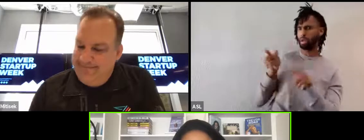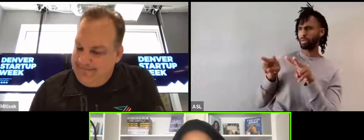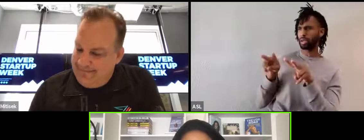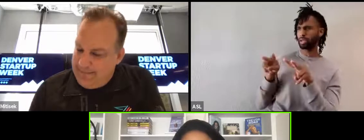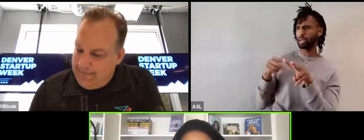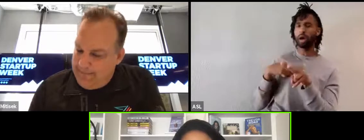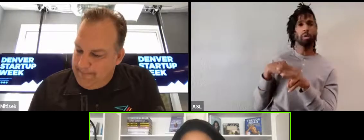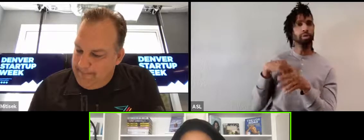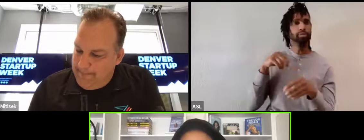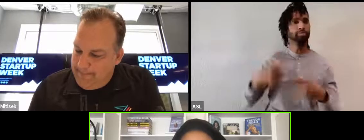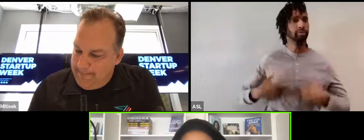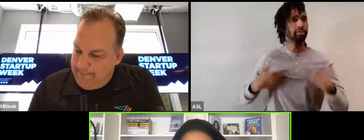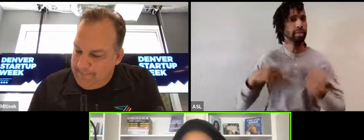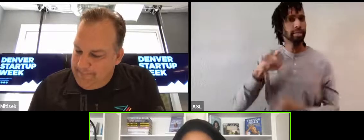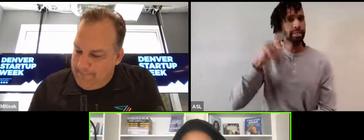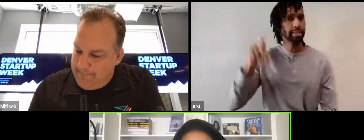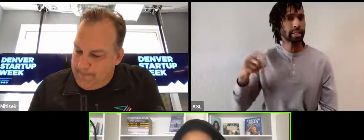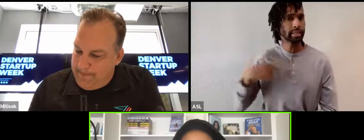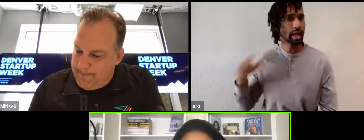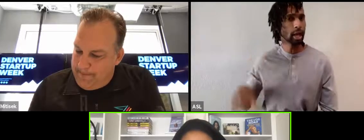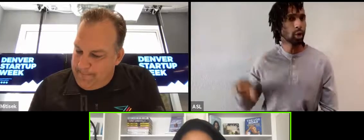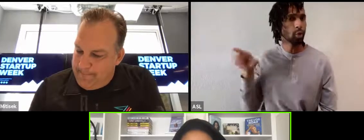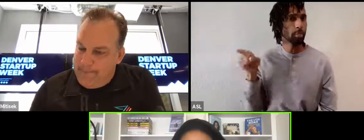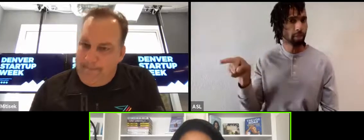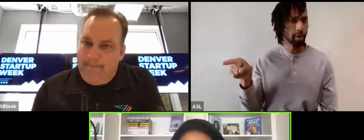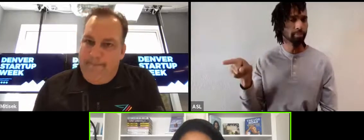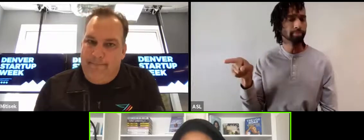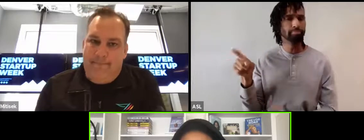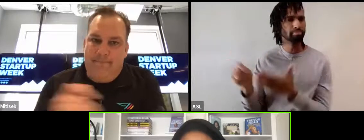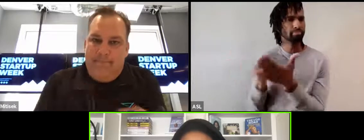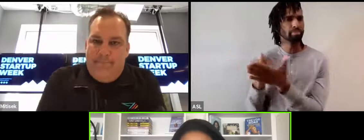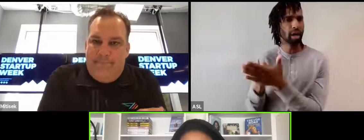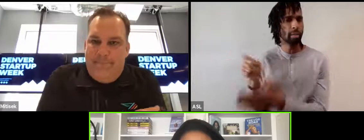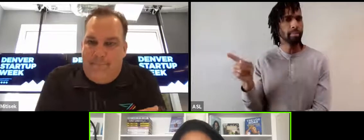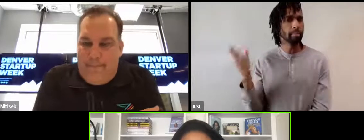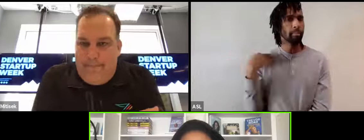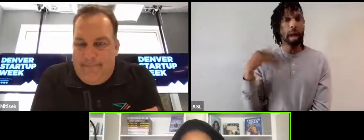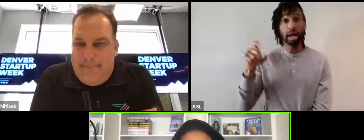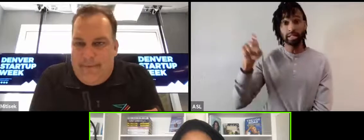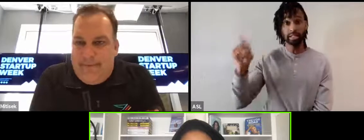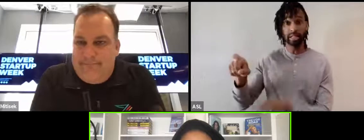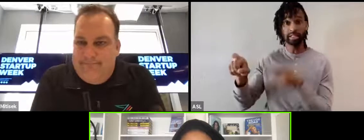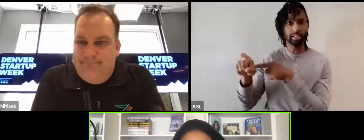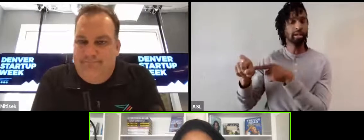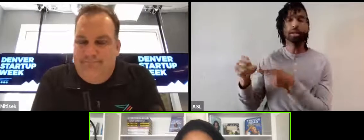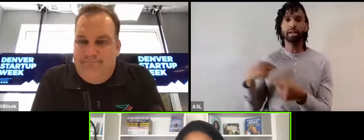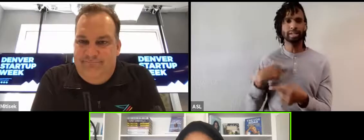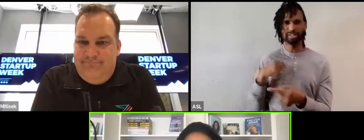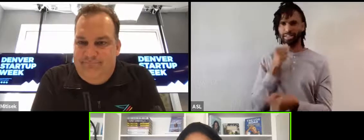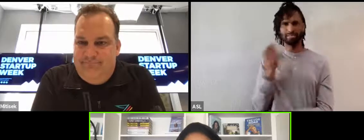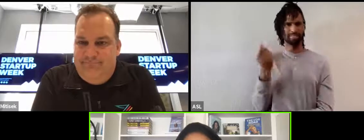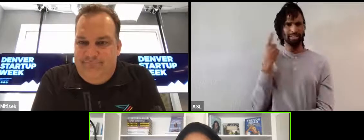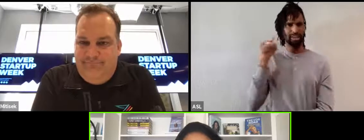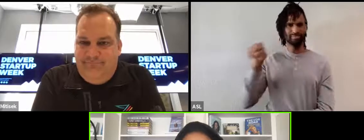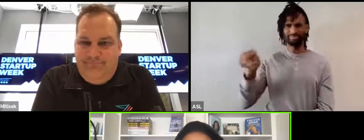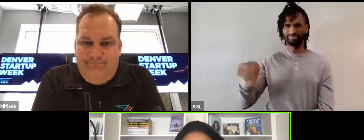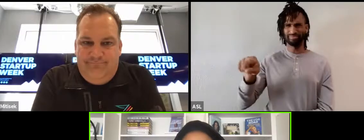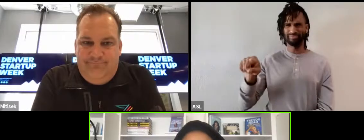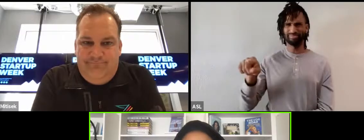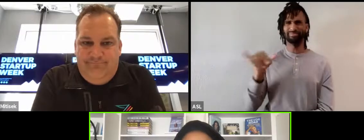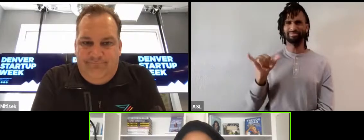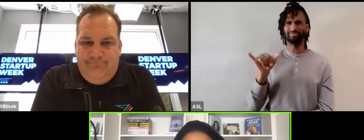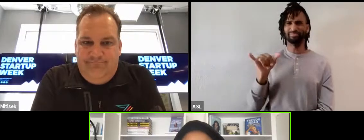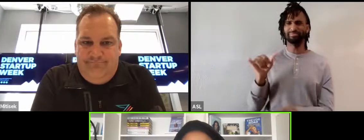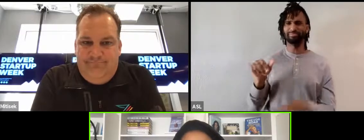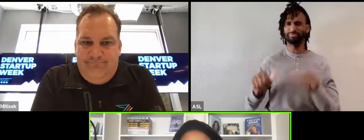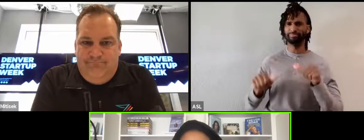was in Texas where I grew up at the time, back in Texas. It just didn't make any sense. And so I